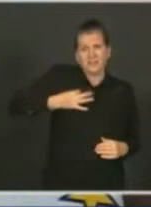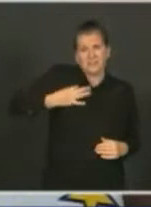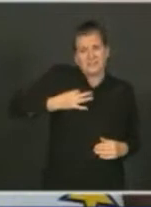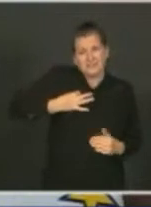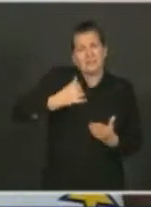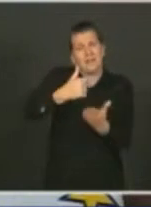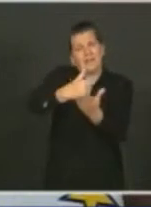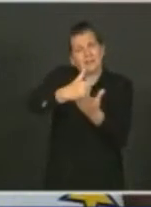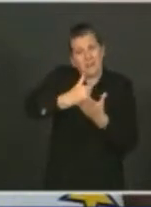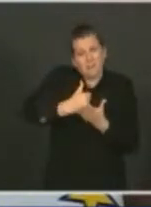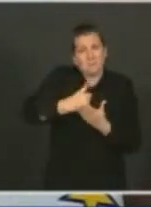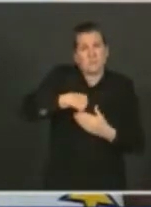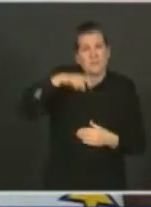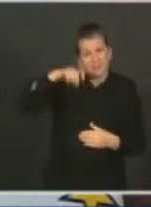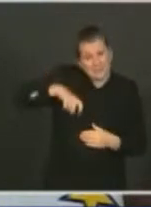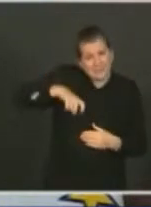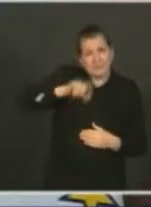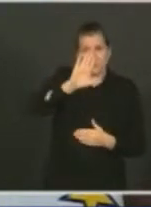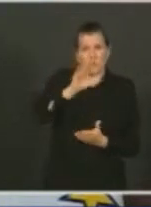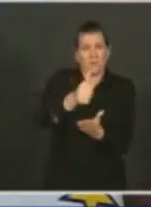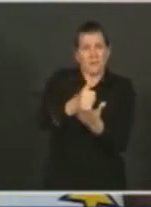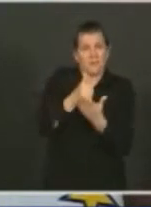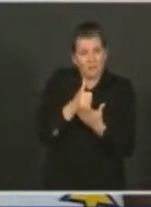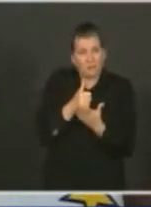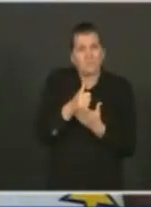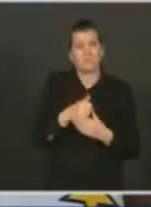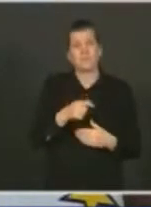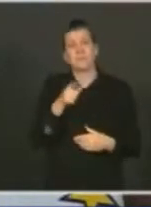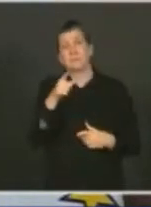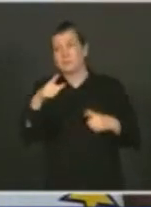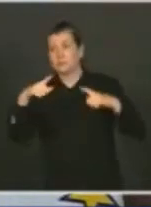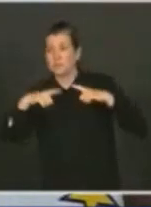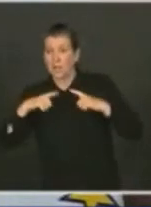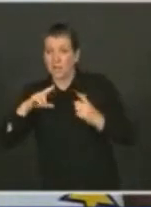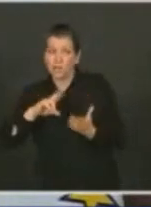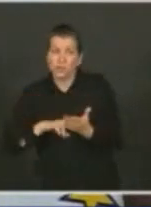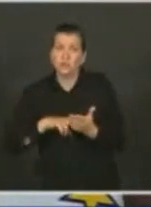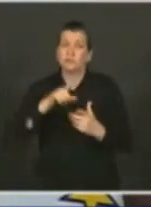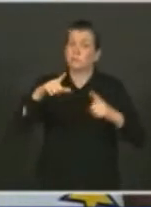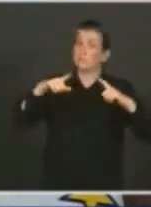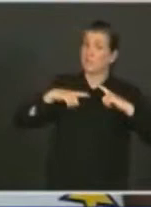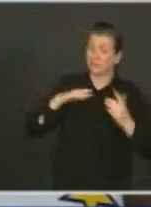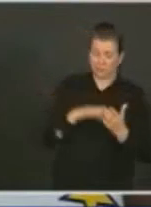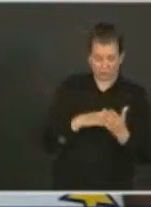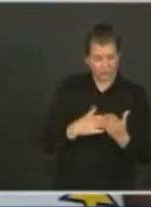needing you in the existing hospitals or in our field hospital. You can go to